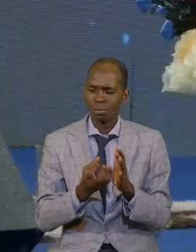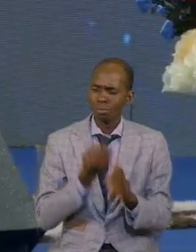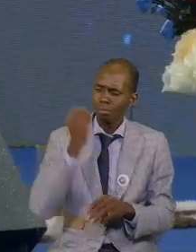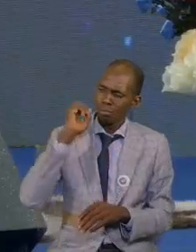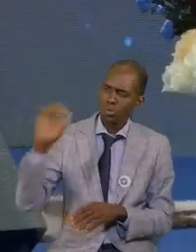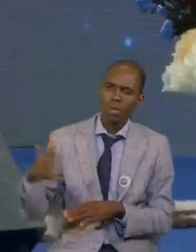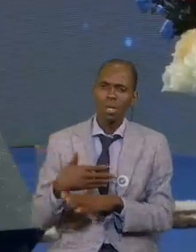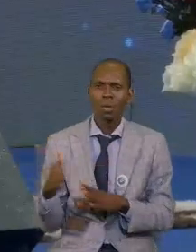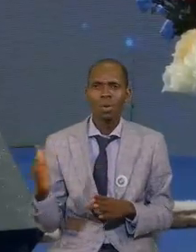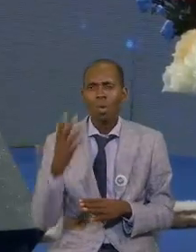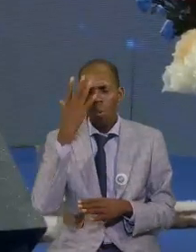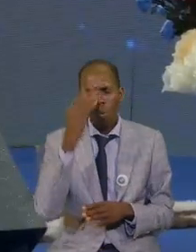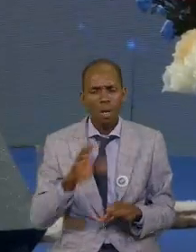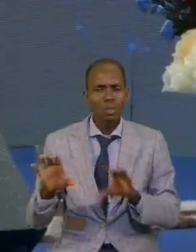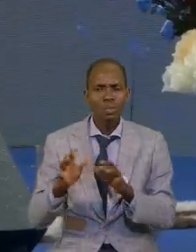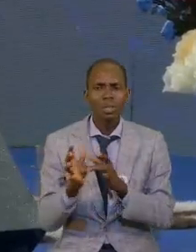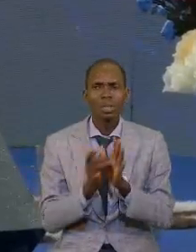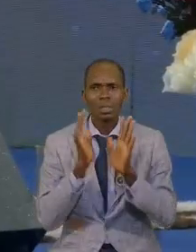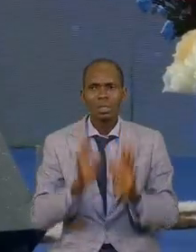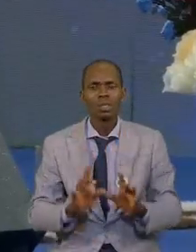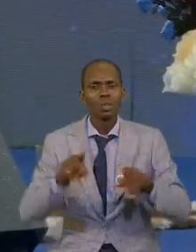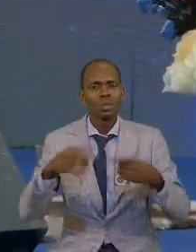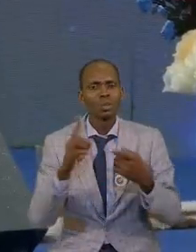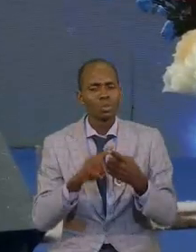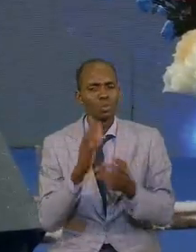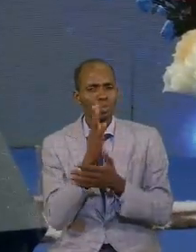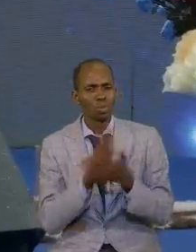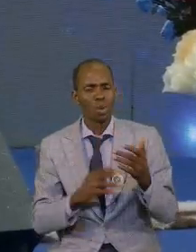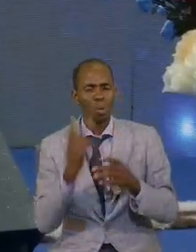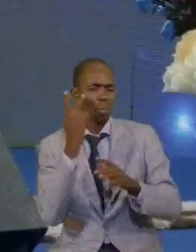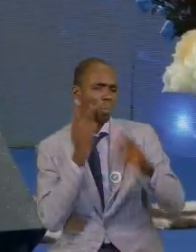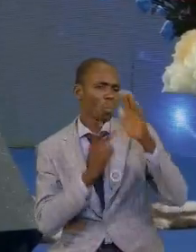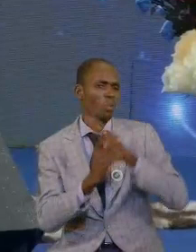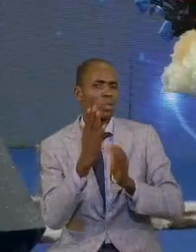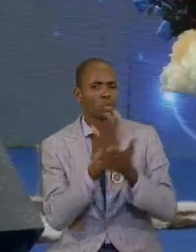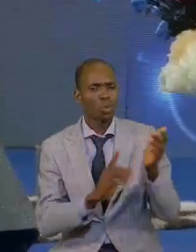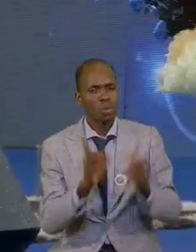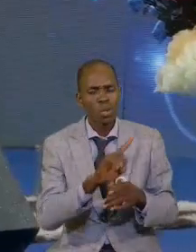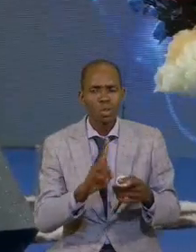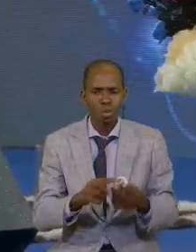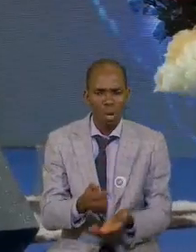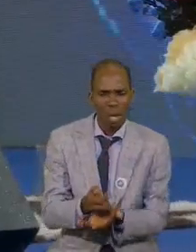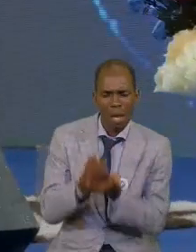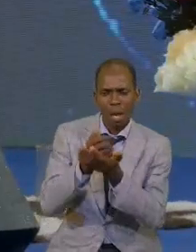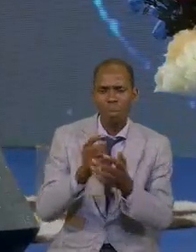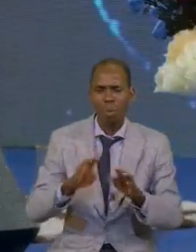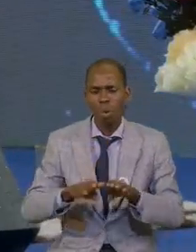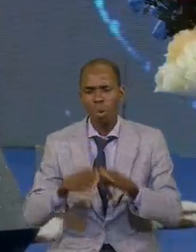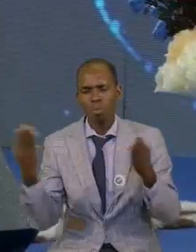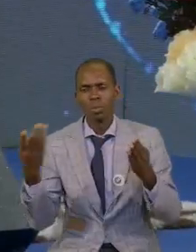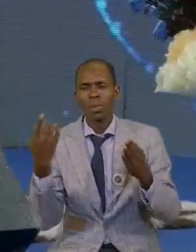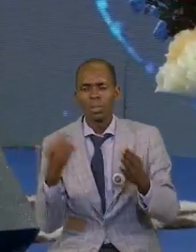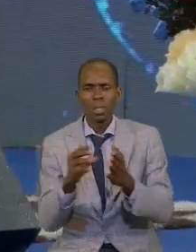Why do Christians go to a prophet somewhere, a great man somewhere, to open their little door for them when